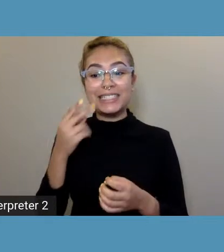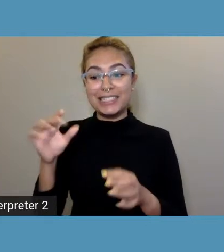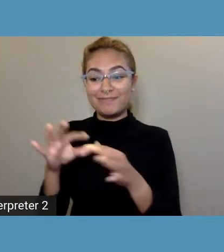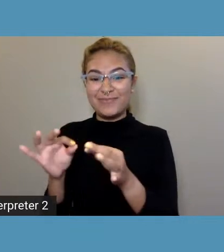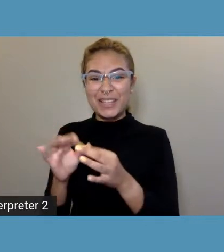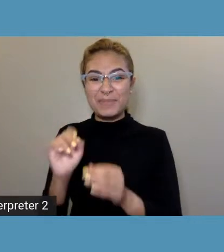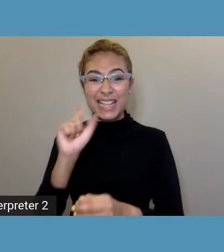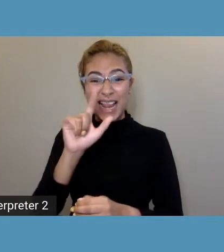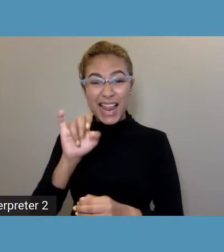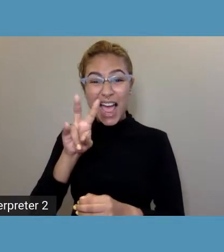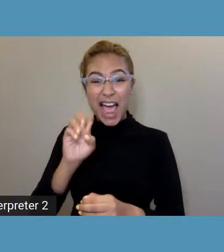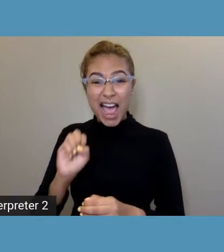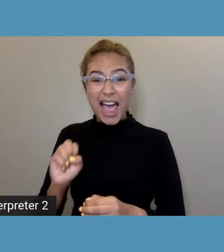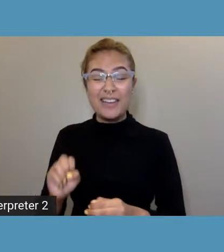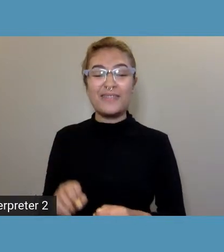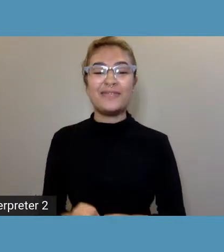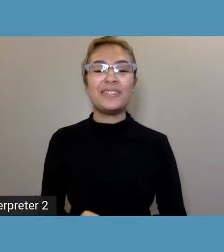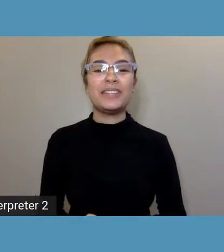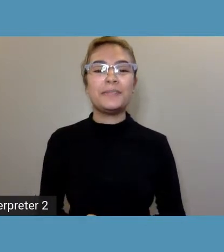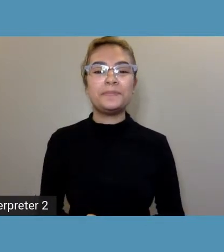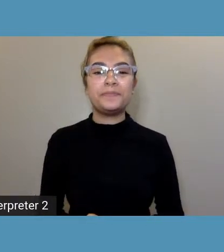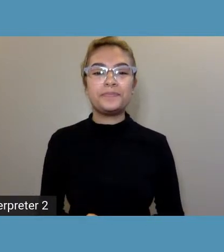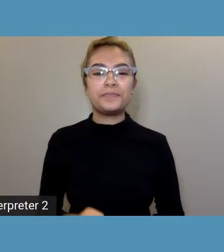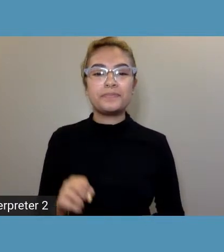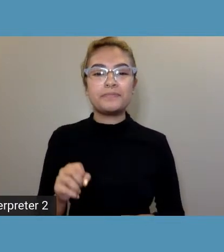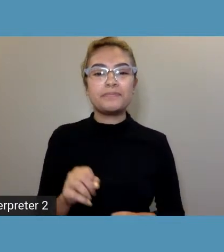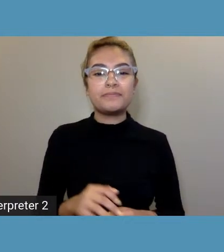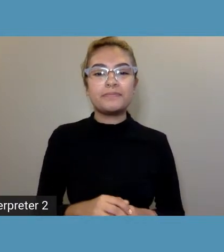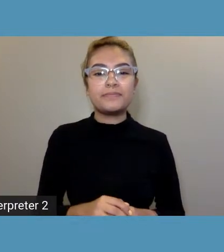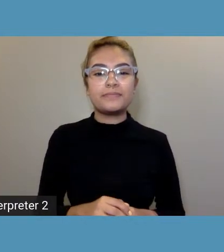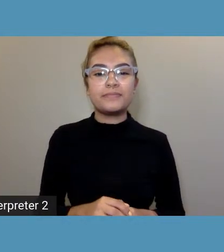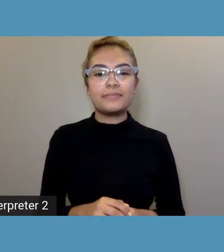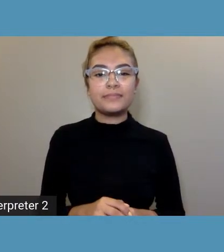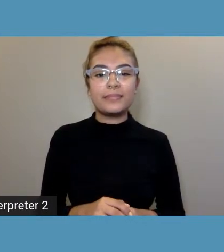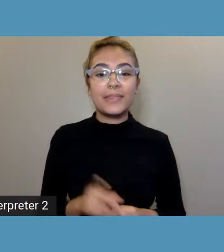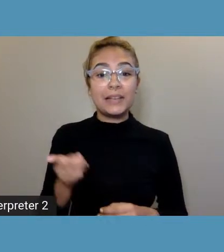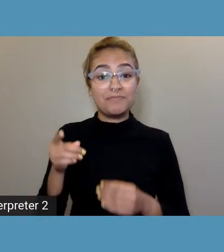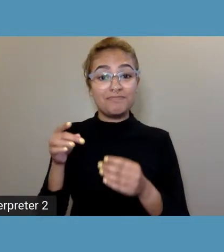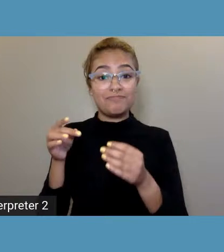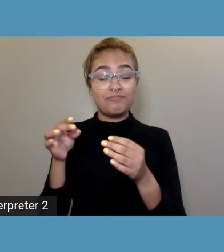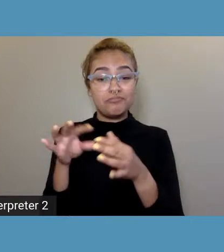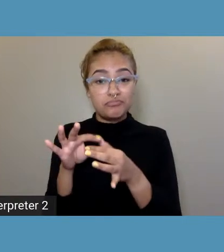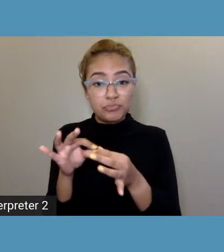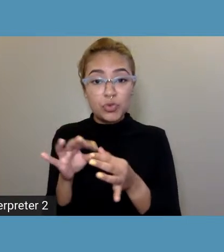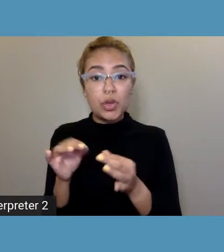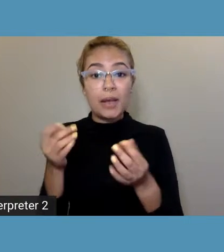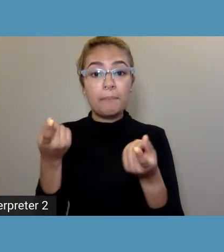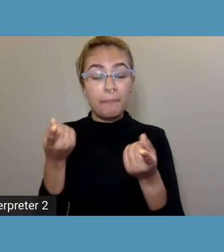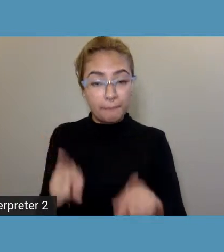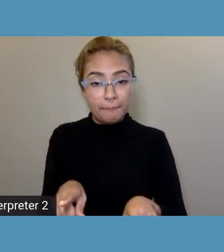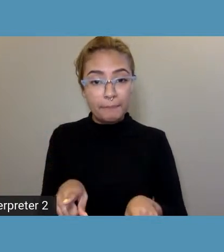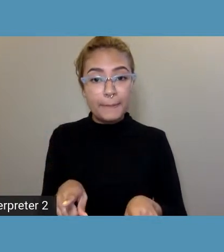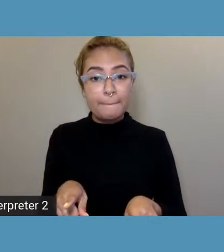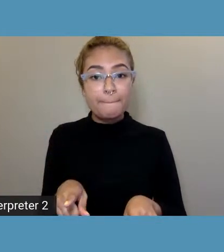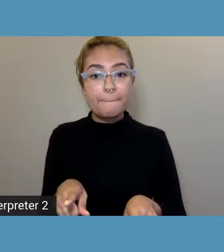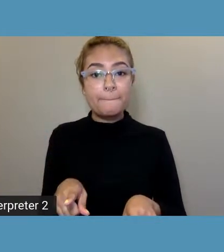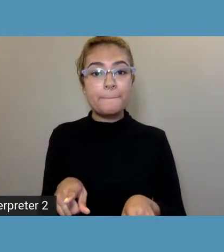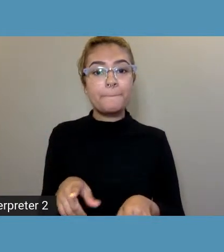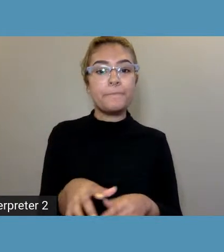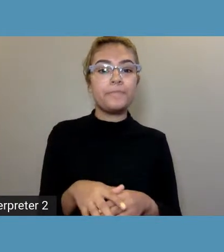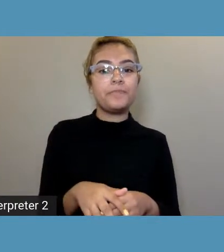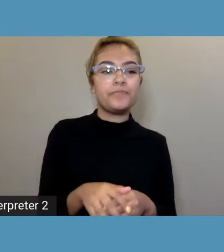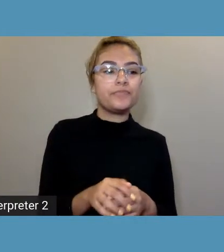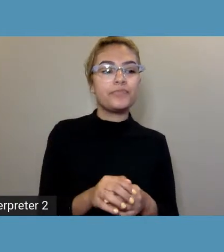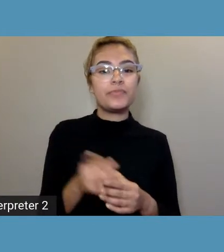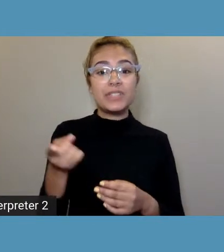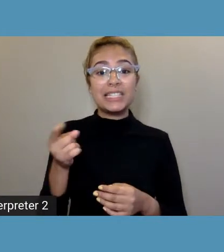as I figure that out, I'll give you my visual description. I am an Asian man